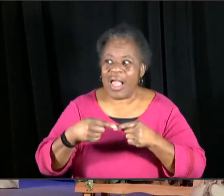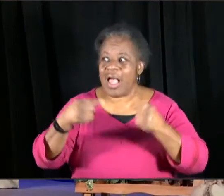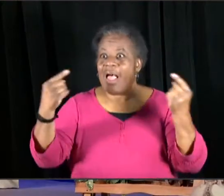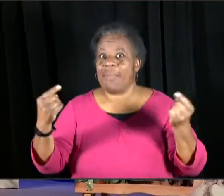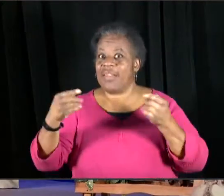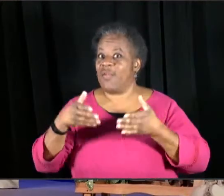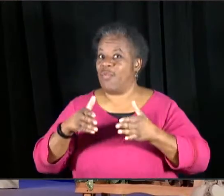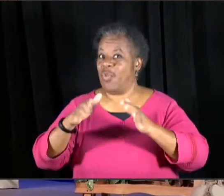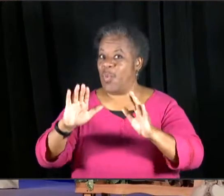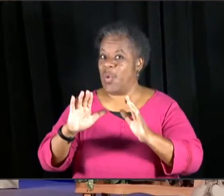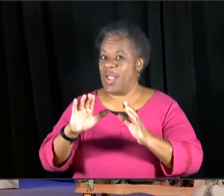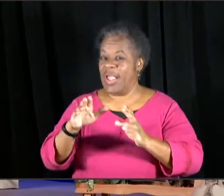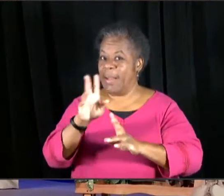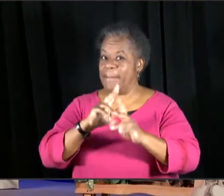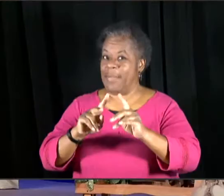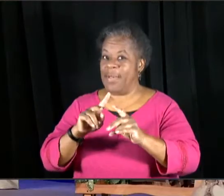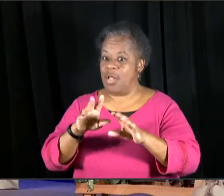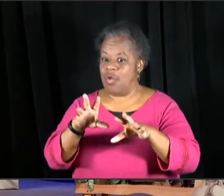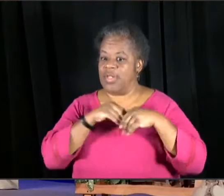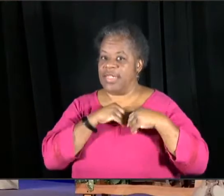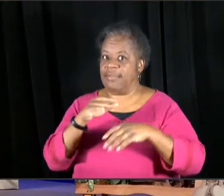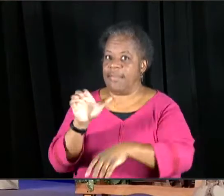about getting power.